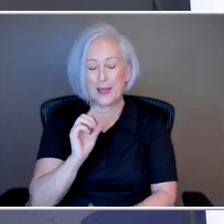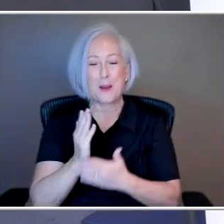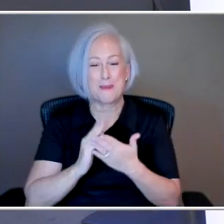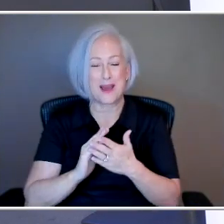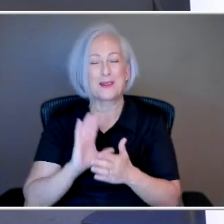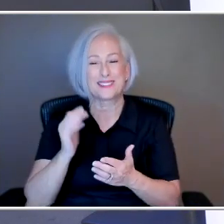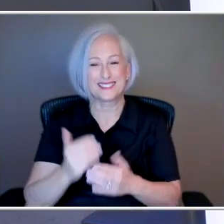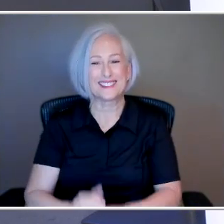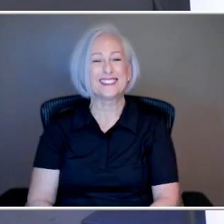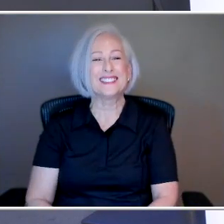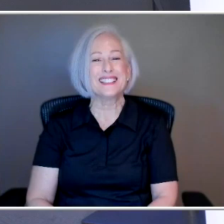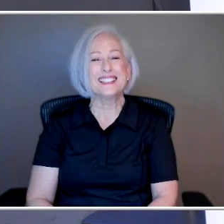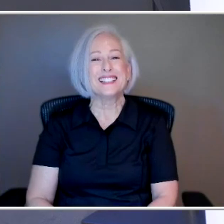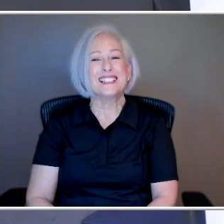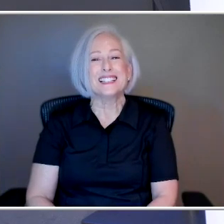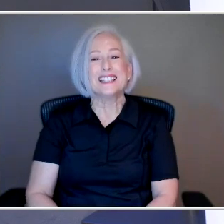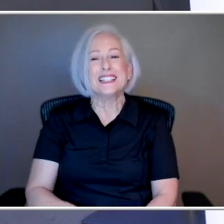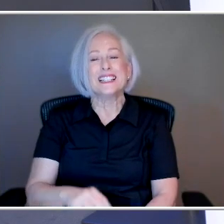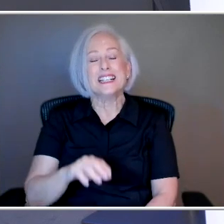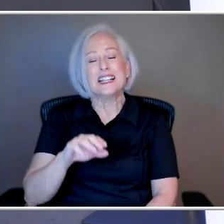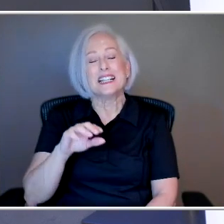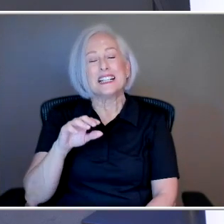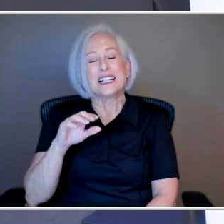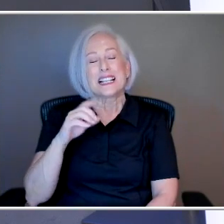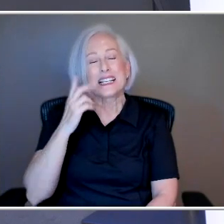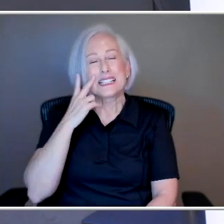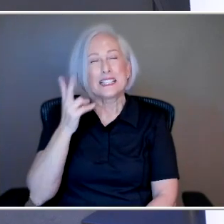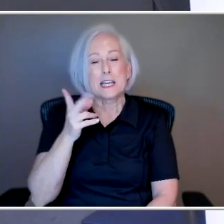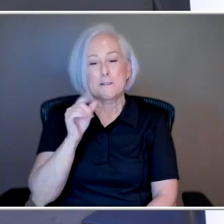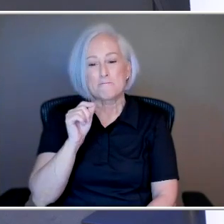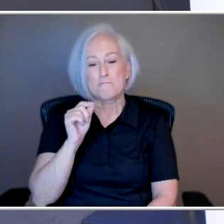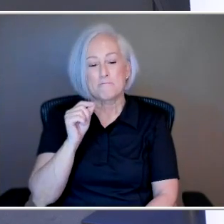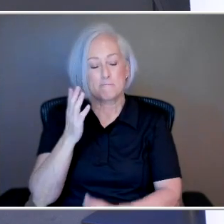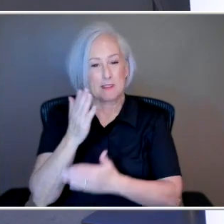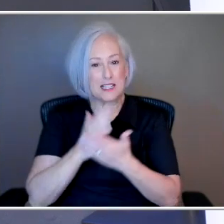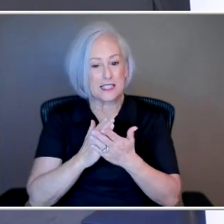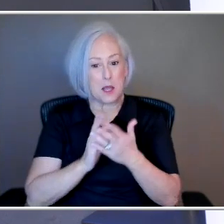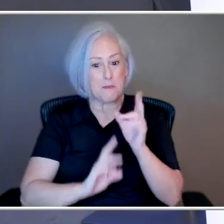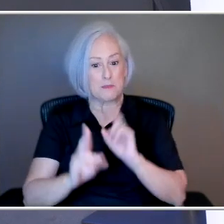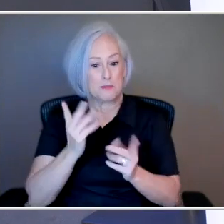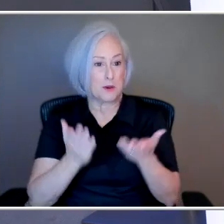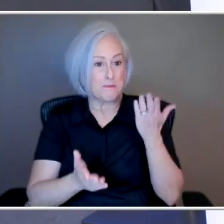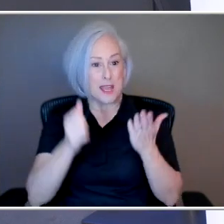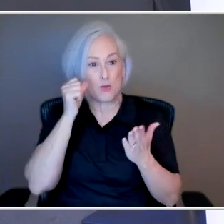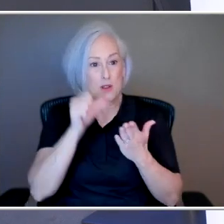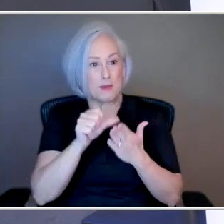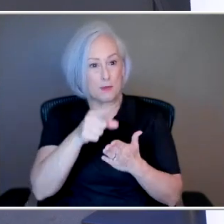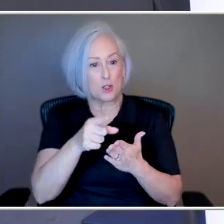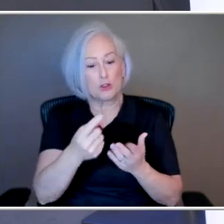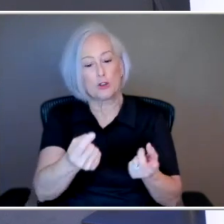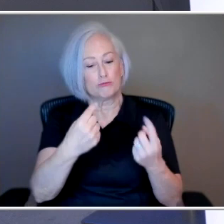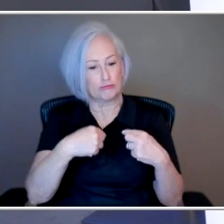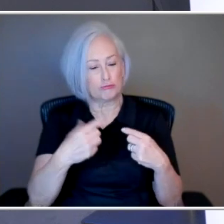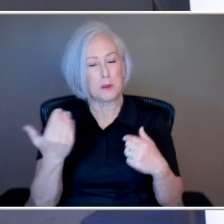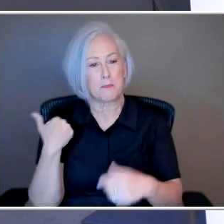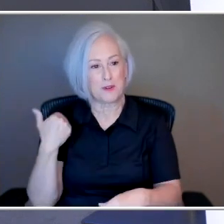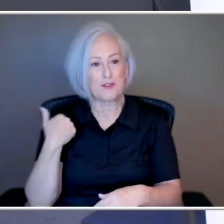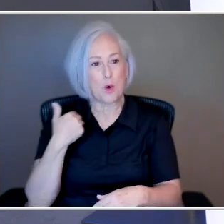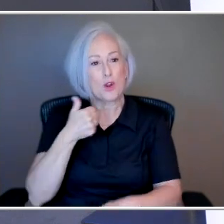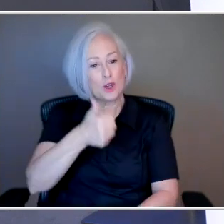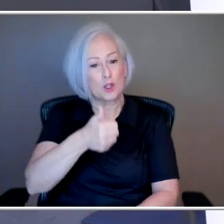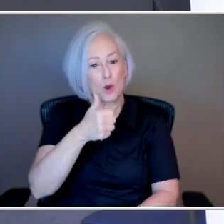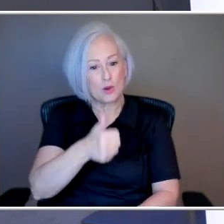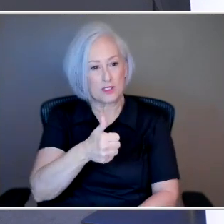Bo Jackson, right? So, also some viewers might remember you because you've been on here because you yourself went on to play